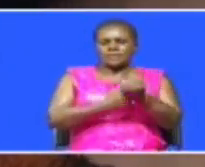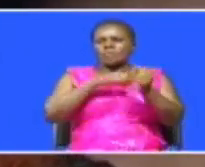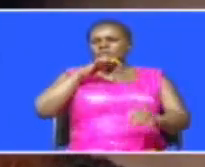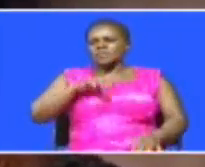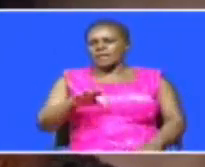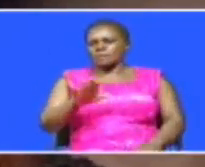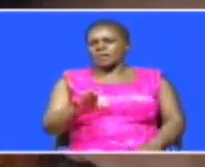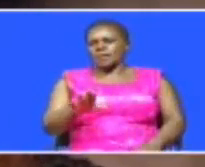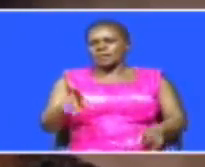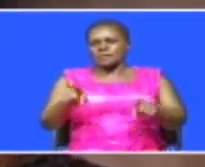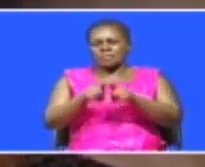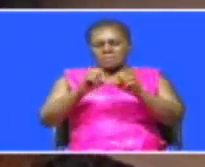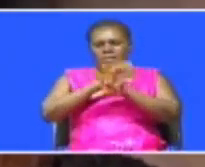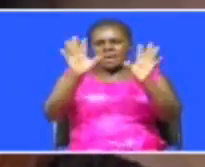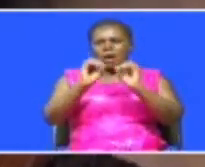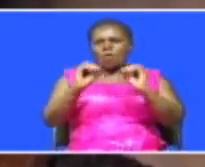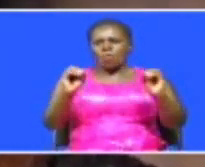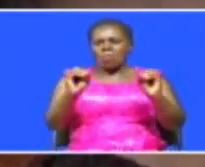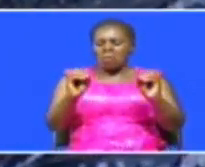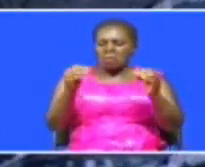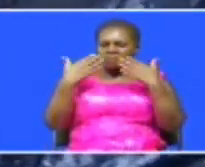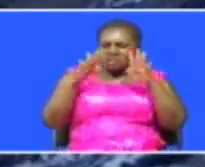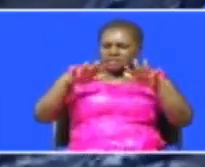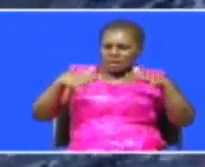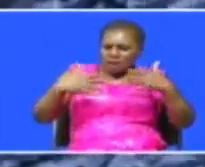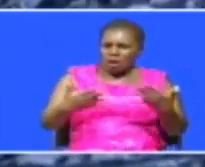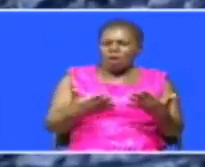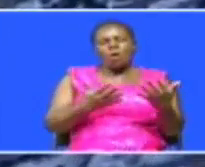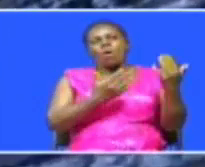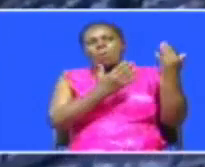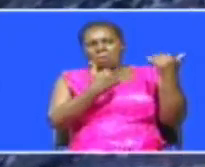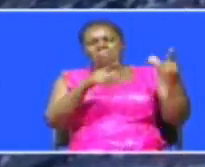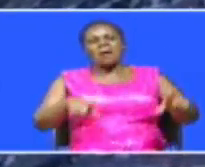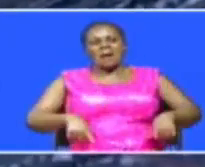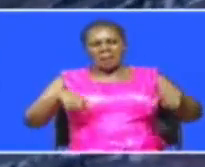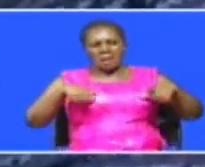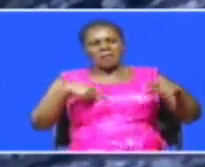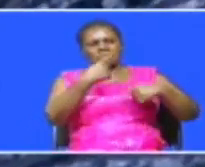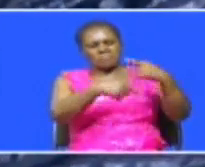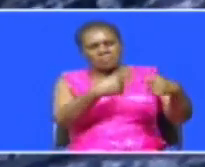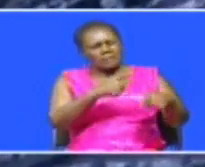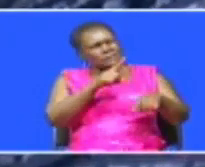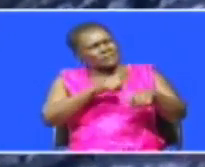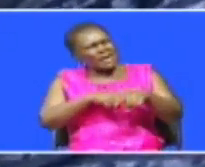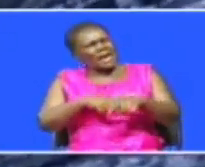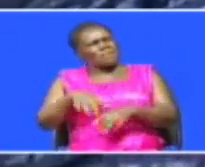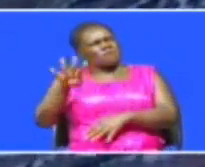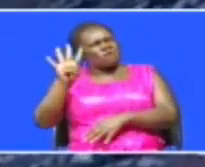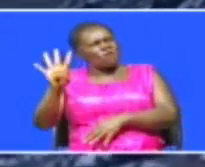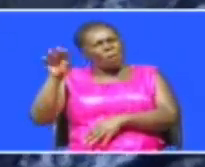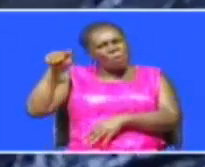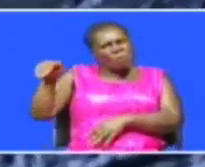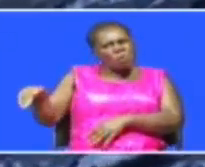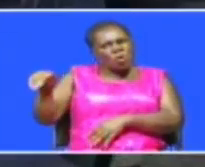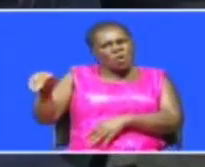son and unsure of how it could end, she kept hope alive. At about 4 a.m.,